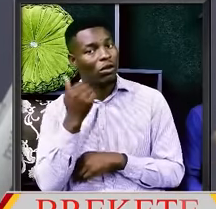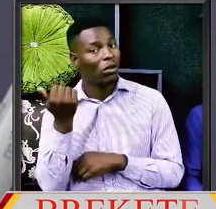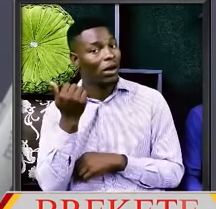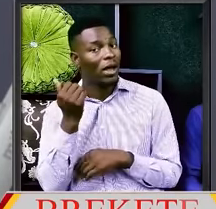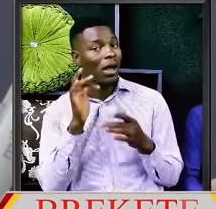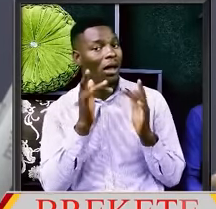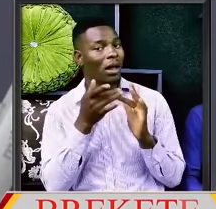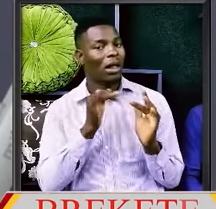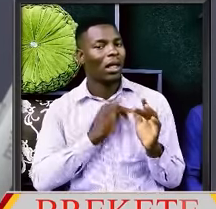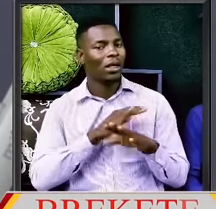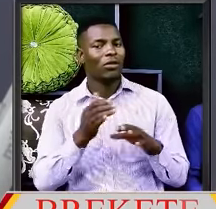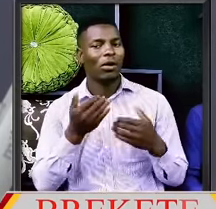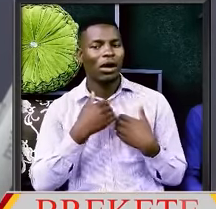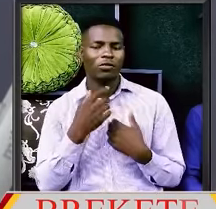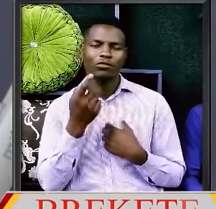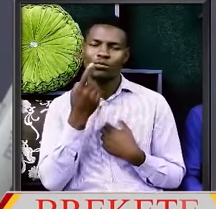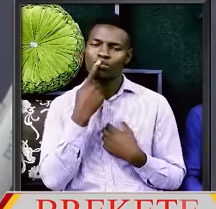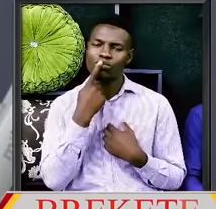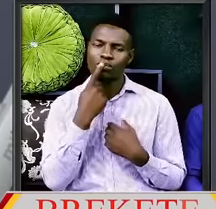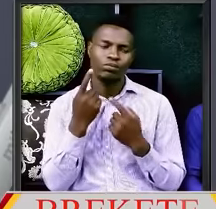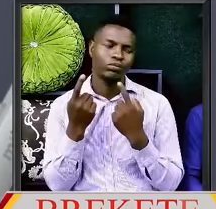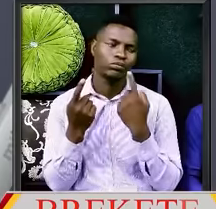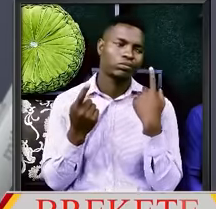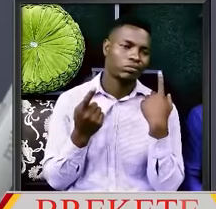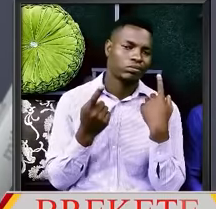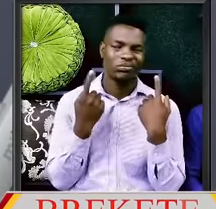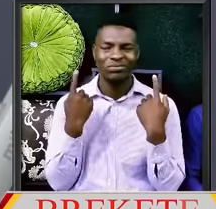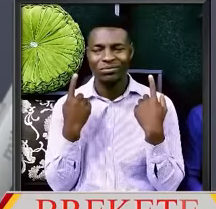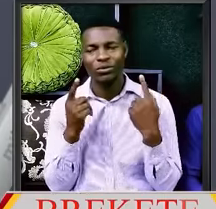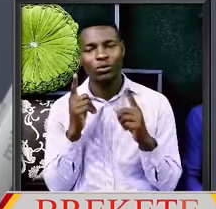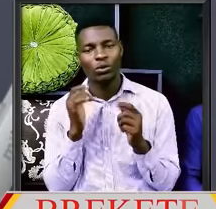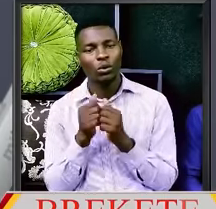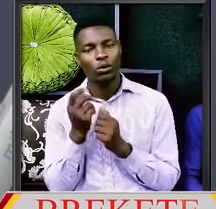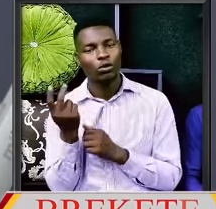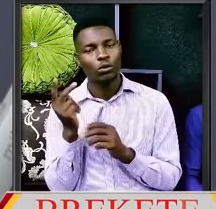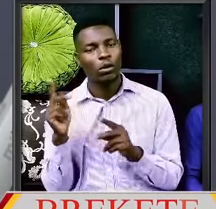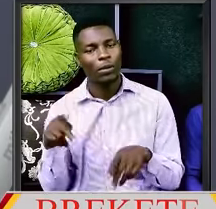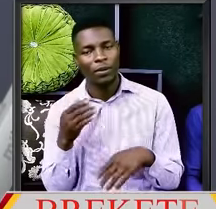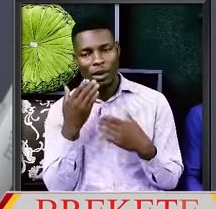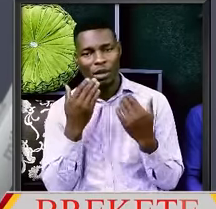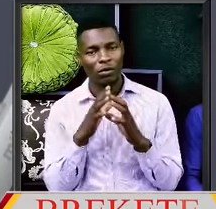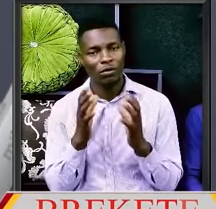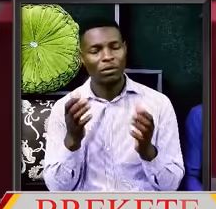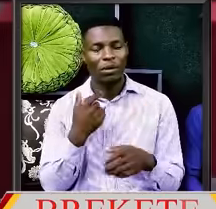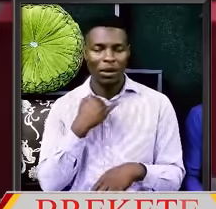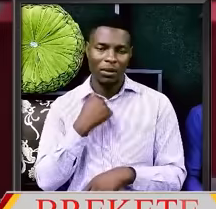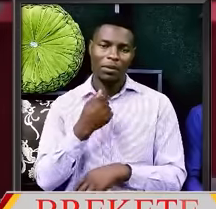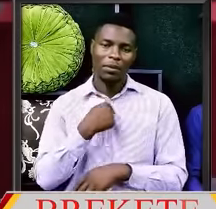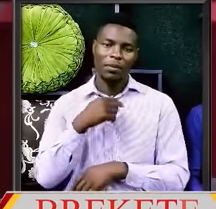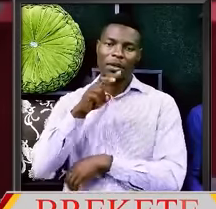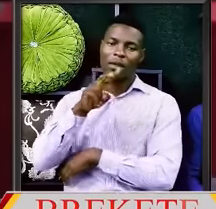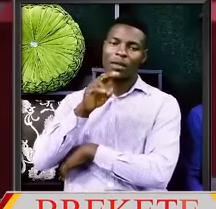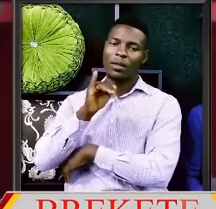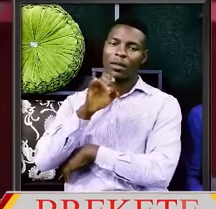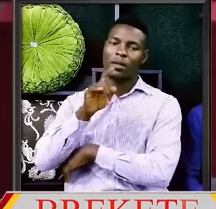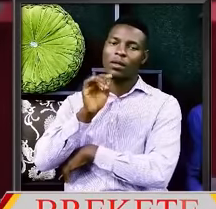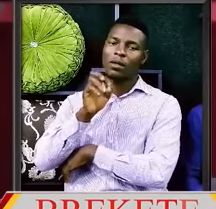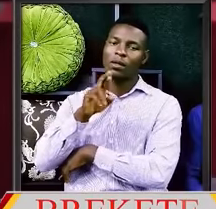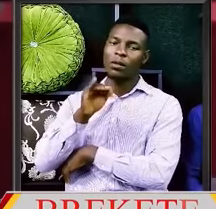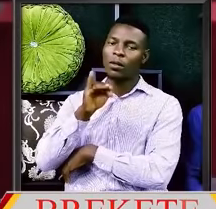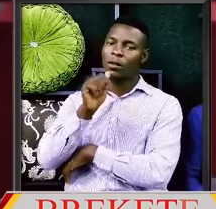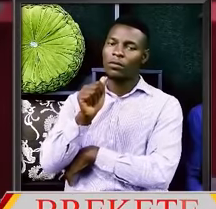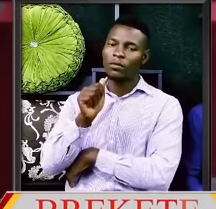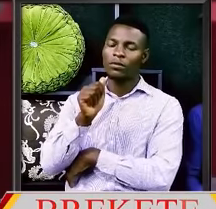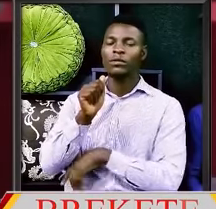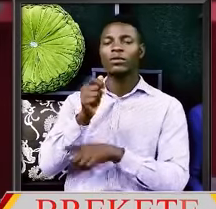a answer. Yeah, no problem, ordinary president. Yes, ma'am. It's me, Victoria from Masaka. Okay, Victoria